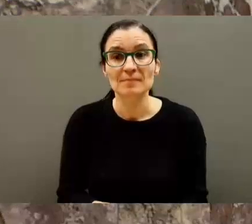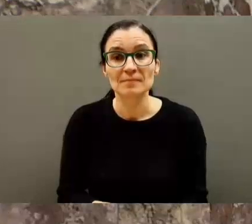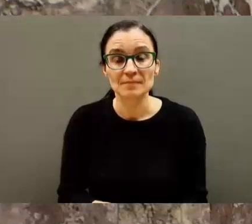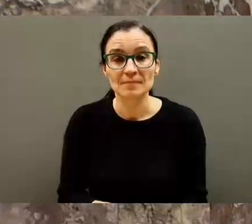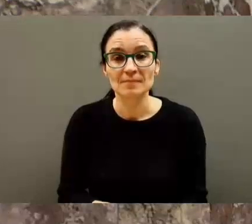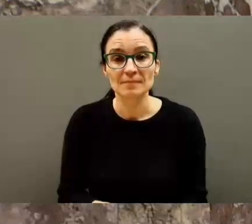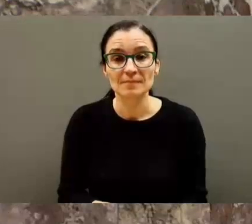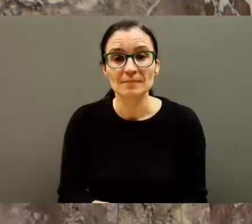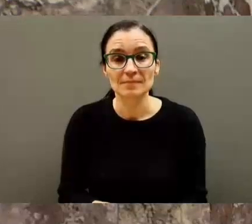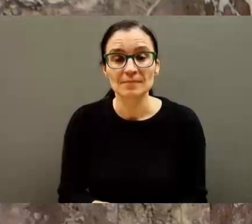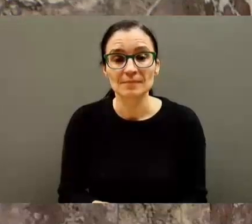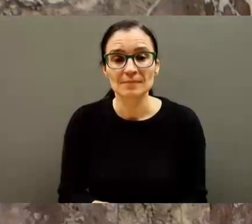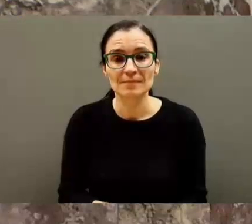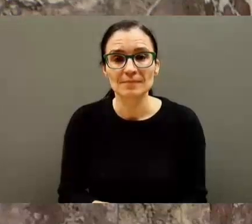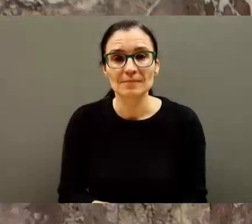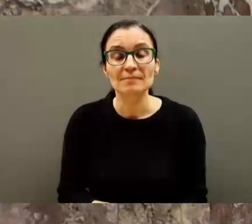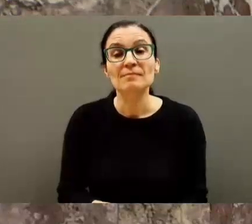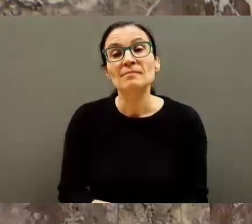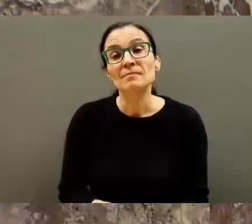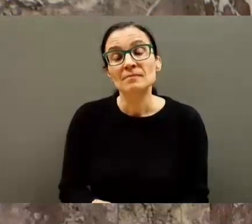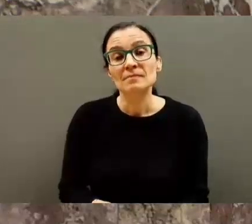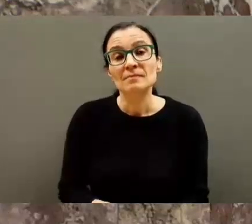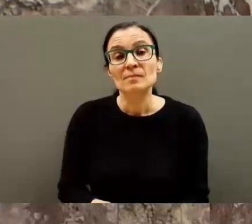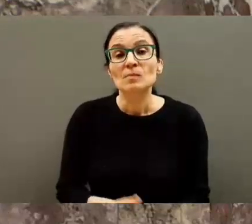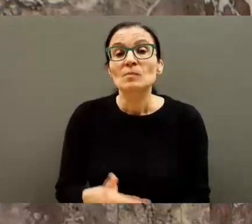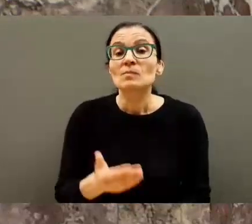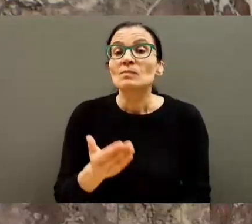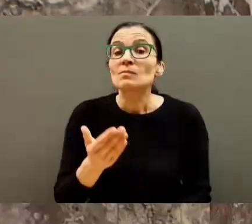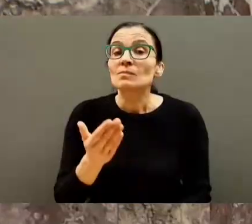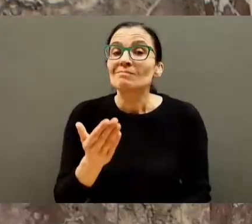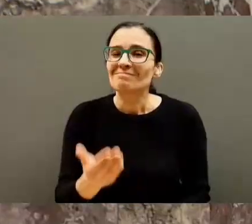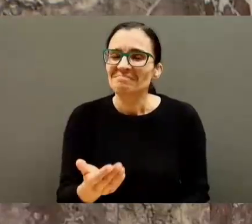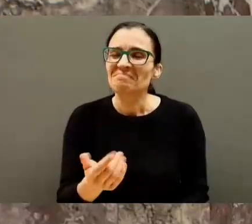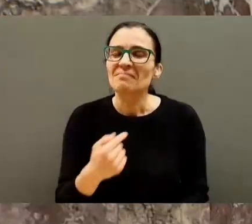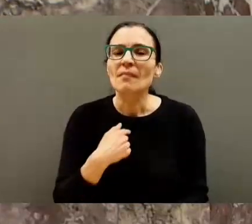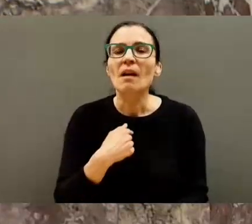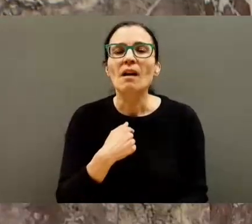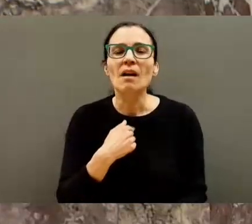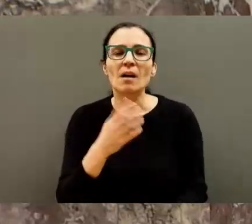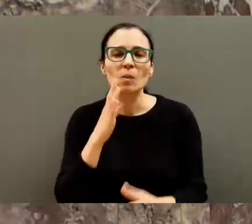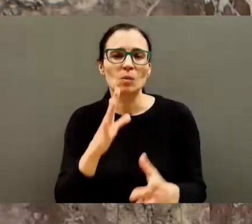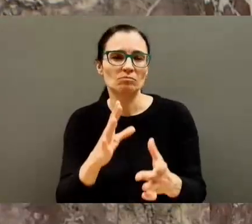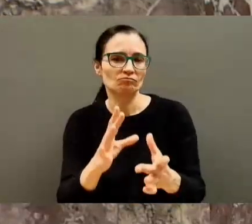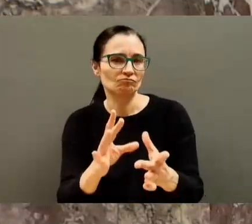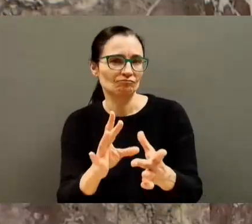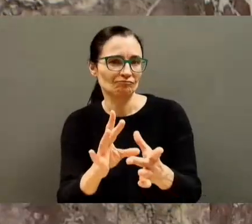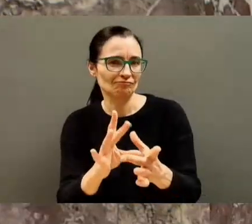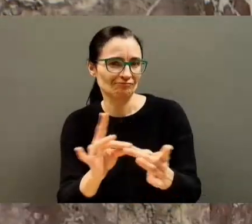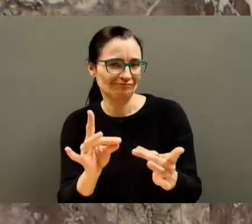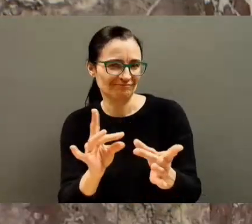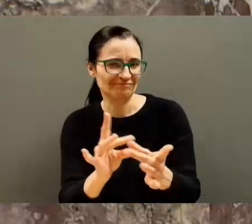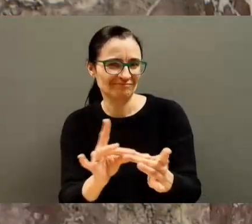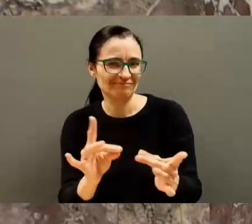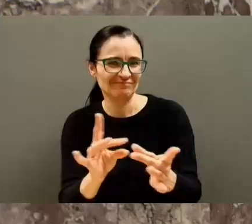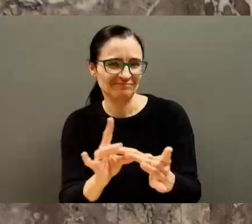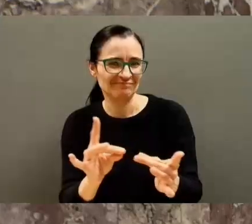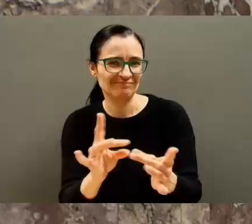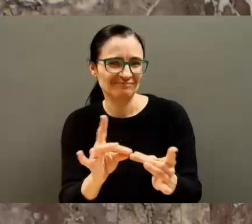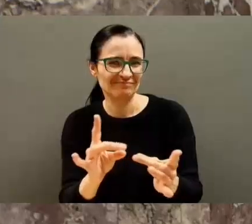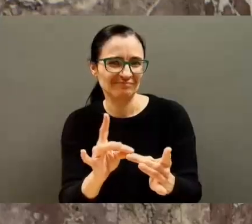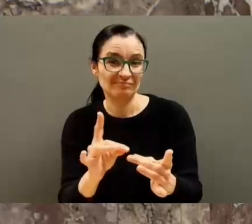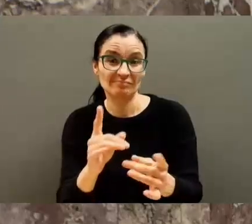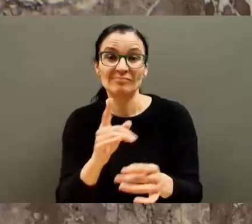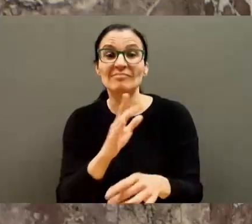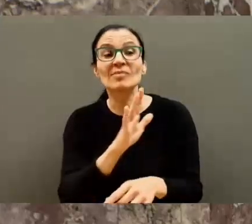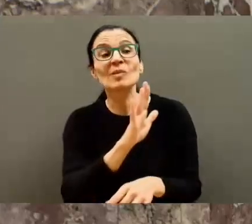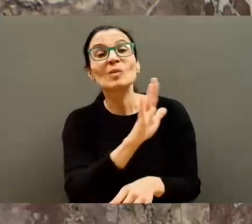I just will refer the member to the outstanding response from the member of Surrey to his bill this morning as